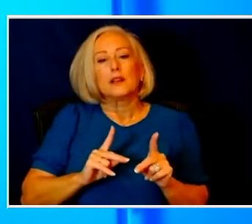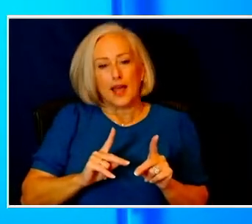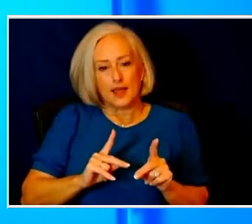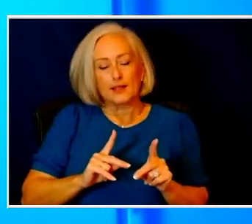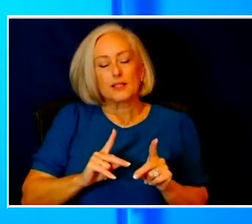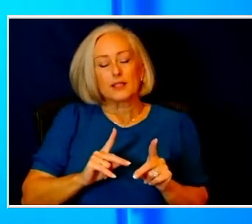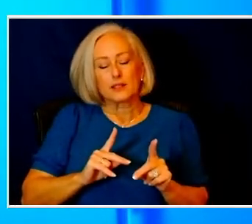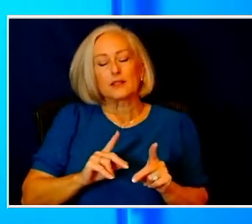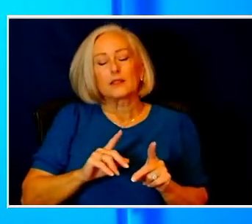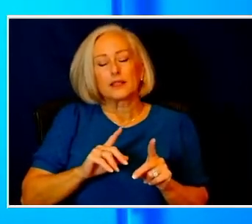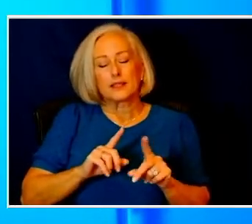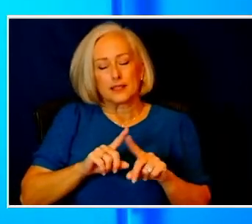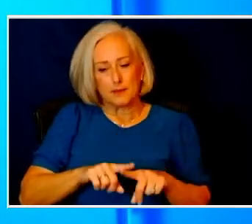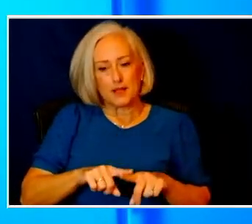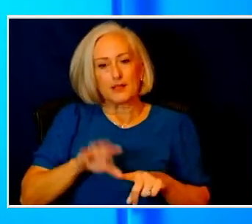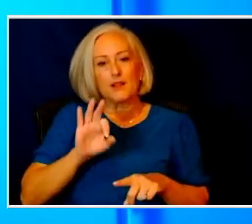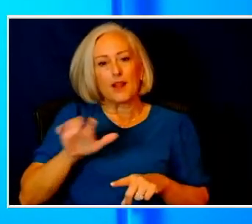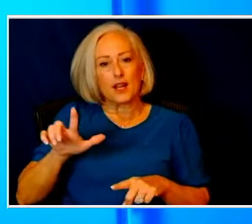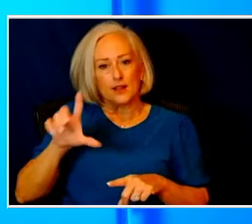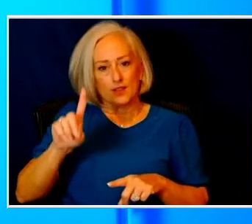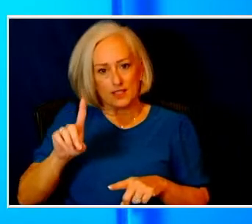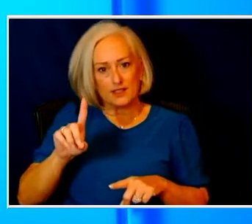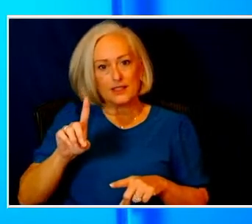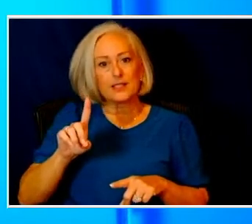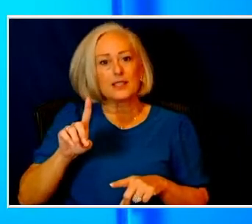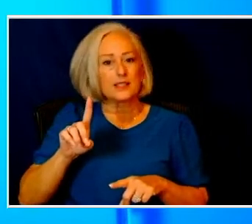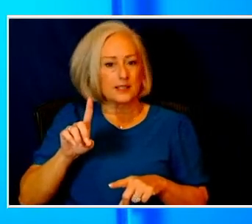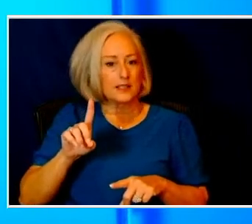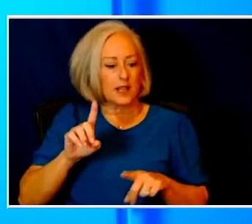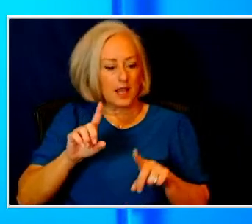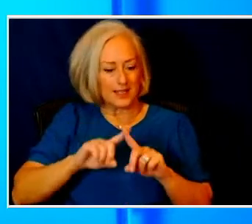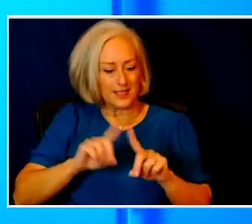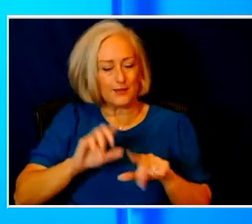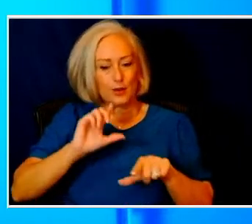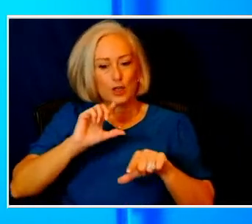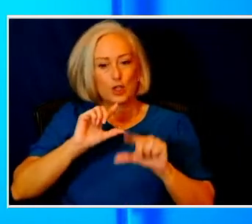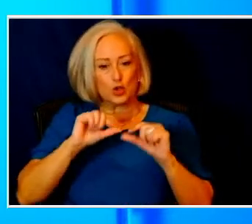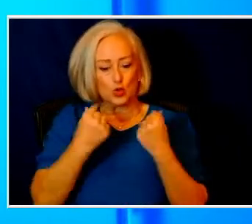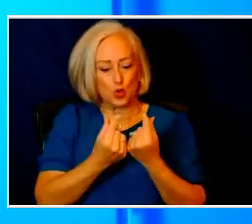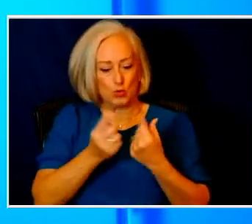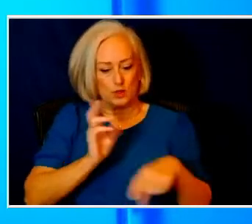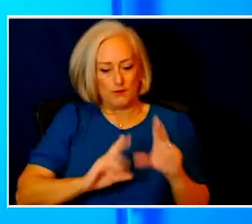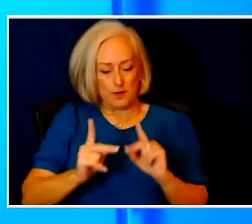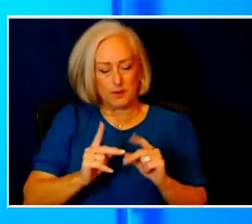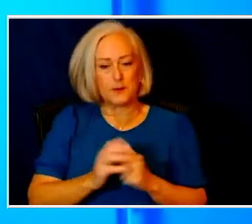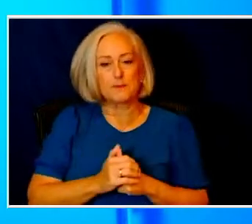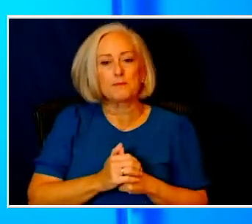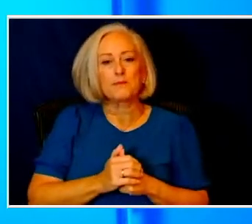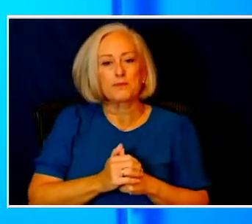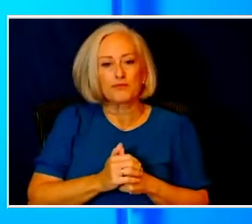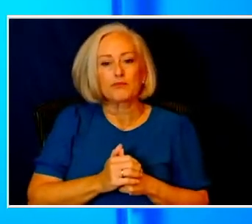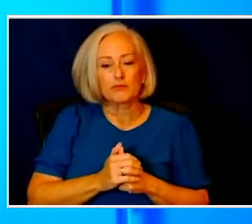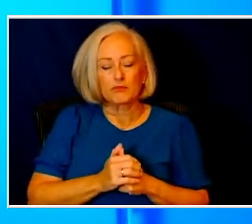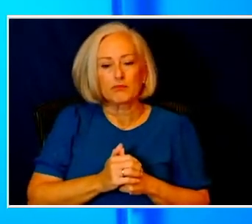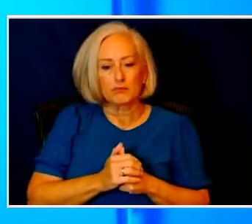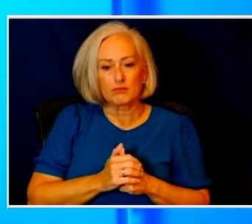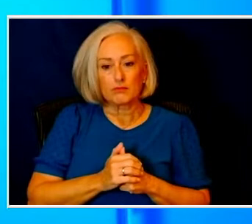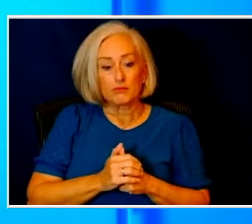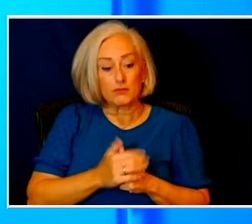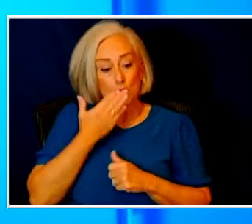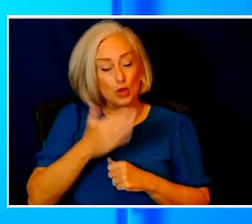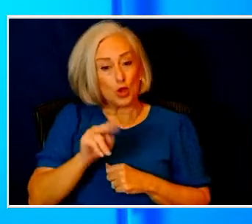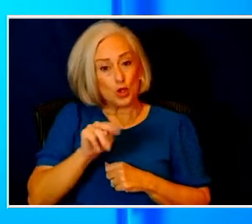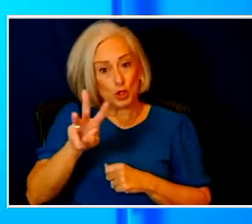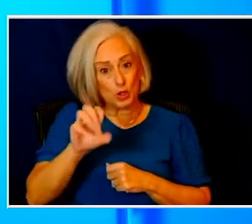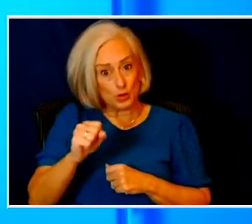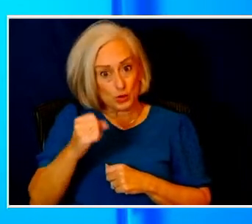fatty liver disease in many different groups of people. So but the good news is that if you